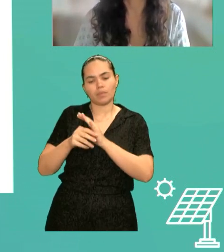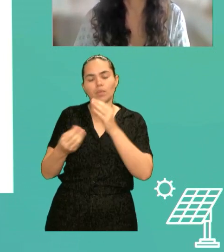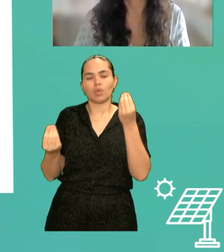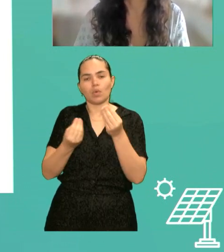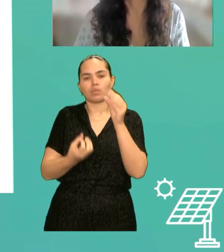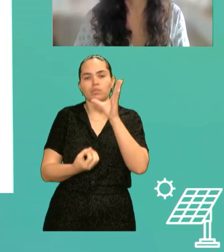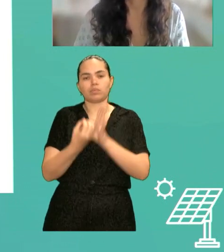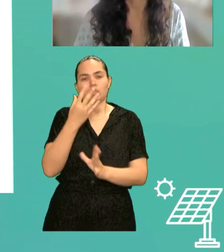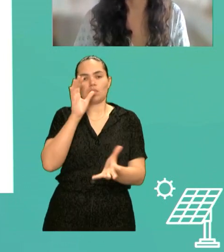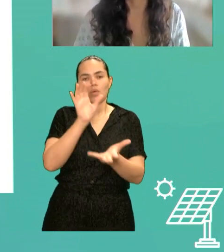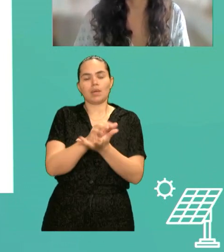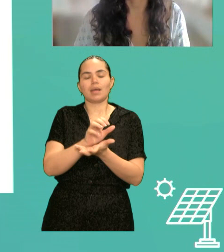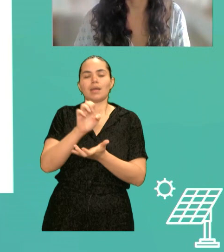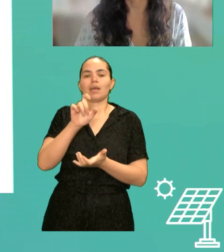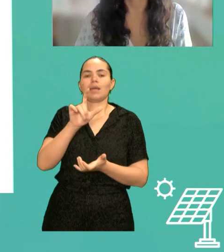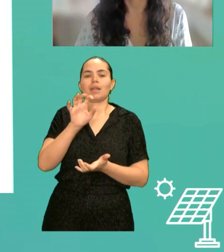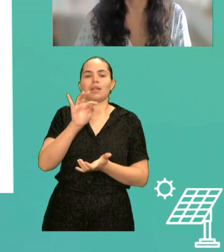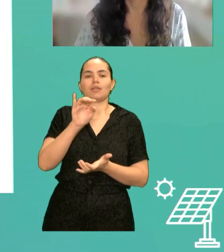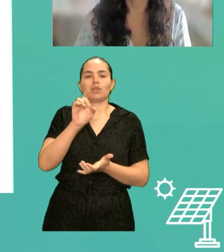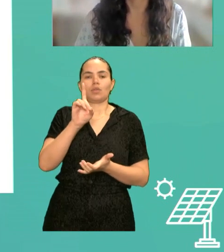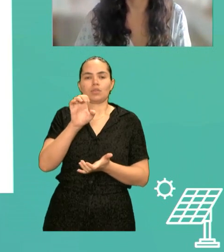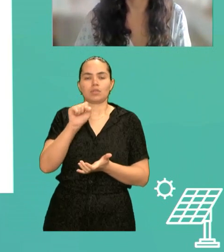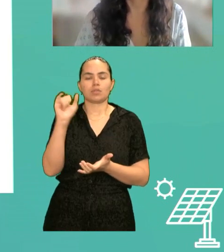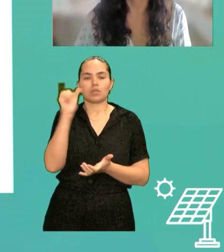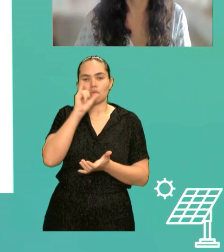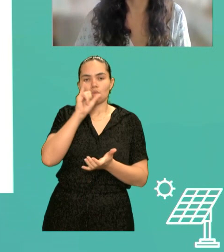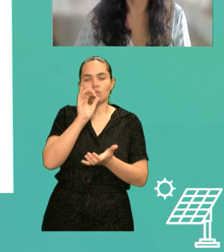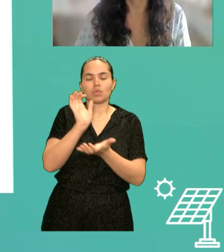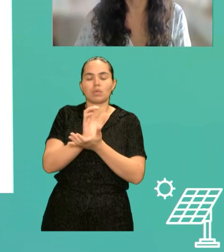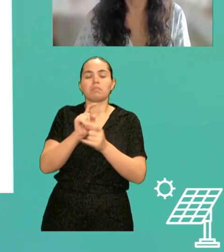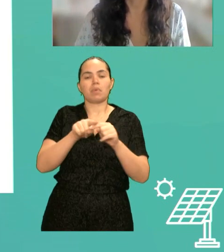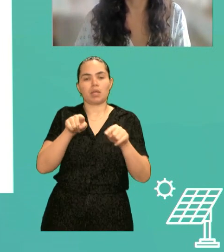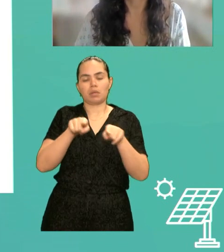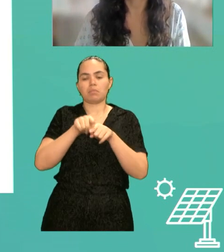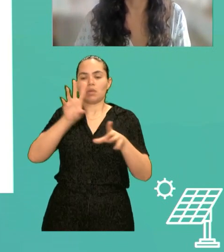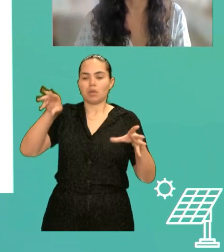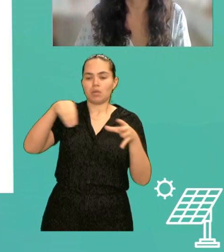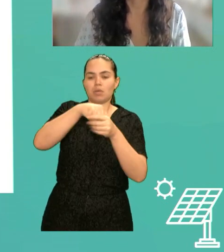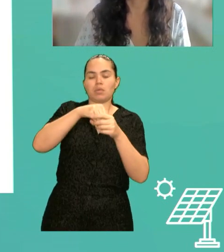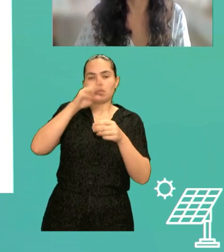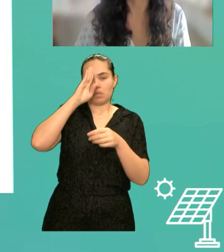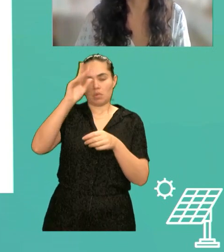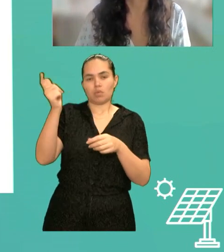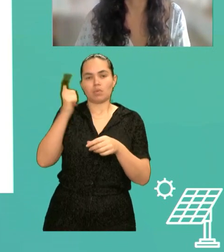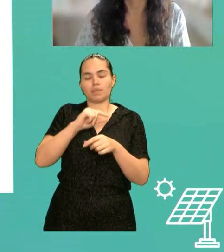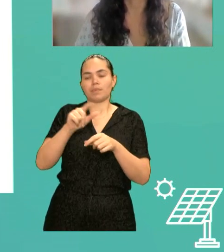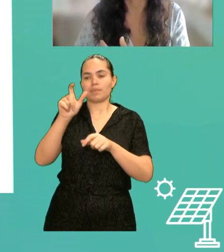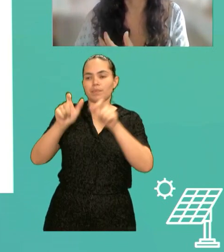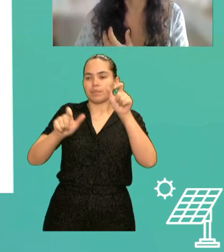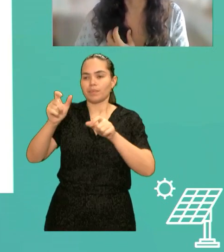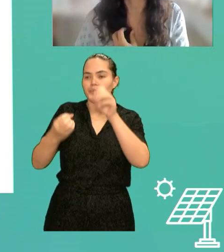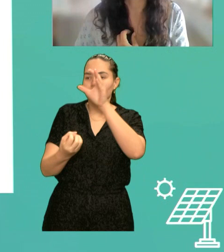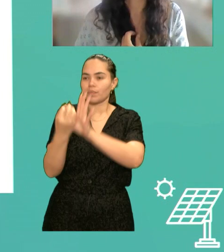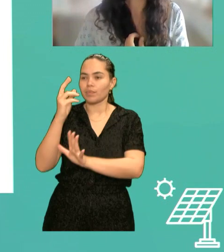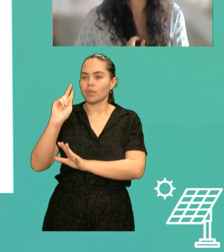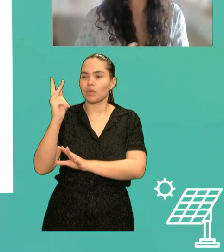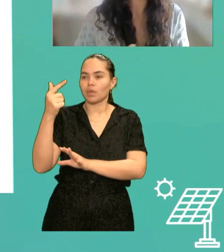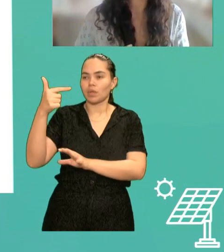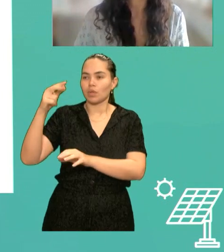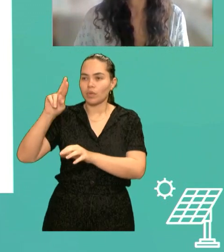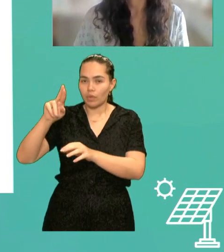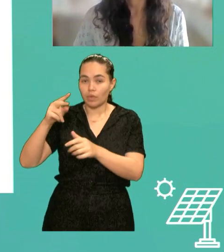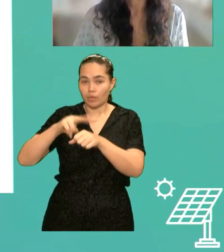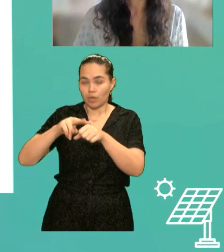to integrate a comprehensive solution for hydrogen and derivatives. And talking about